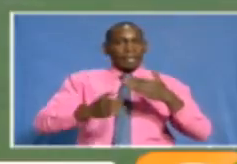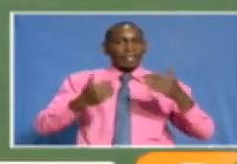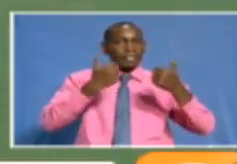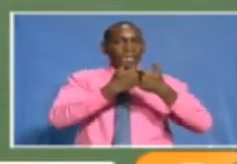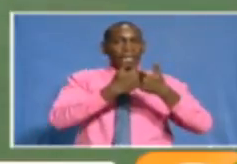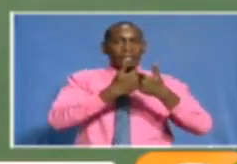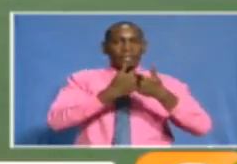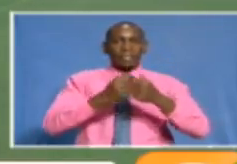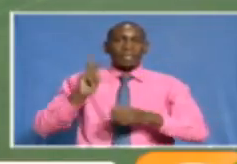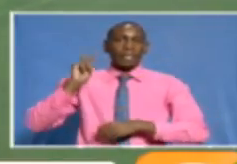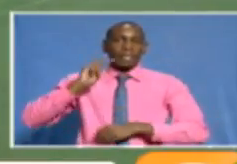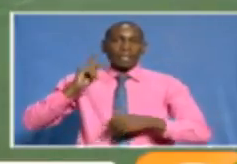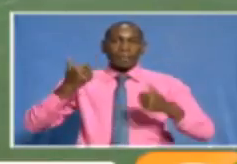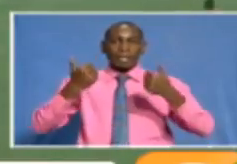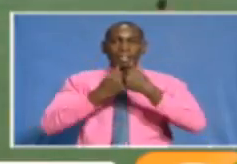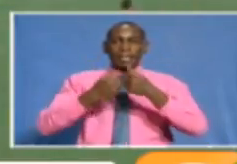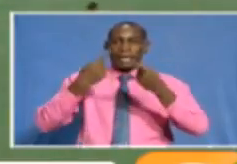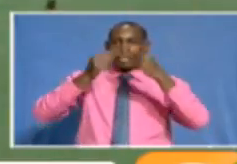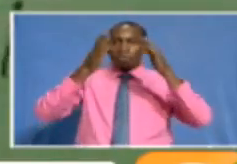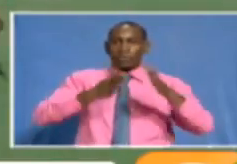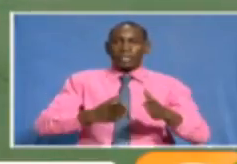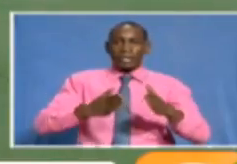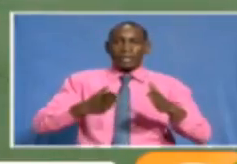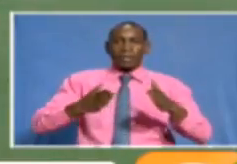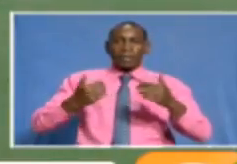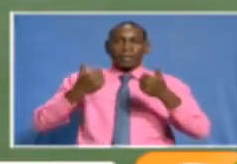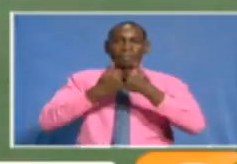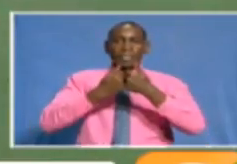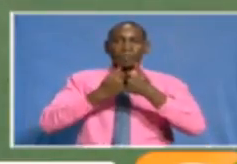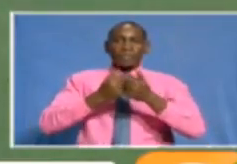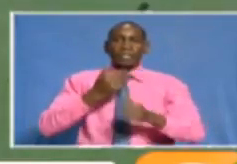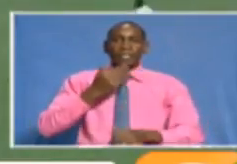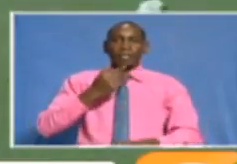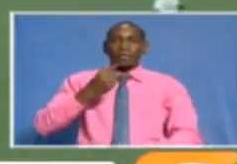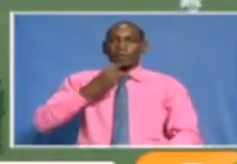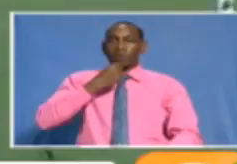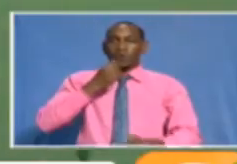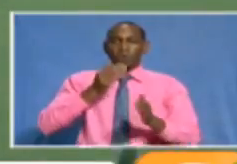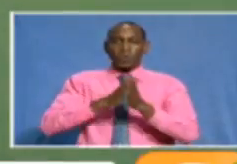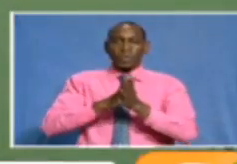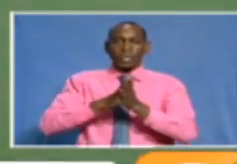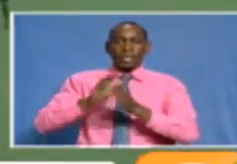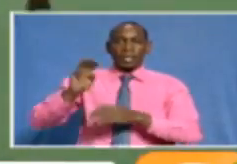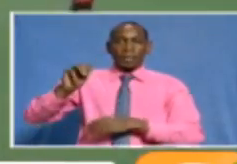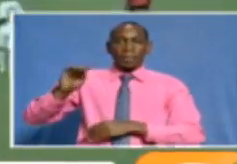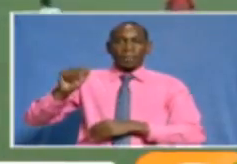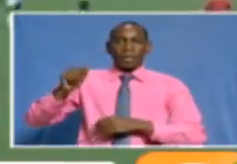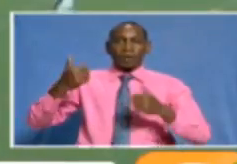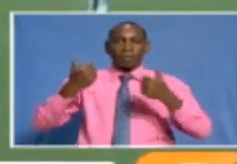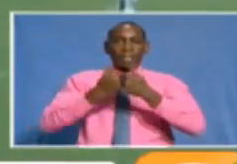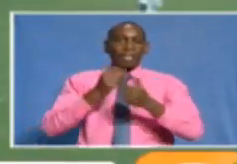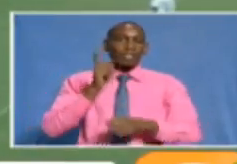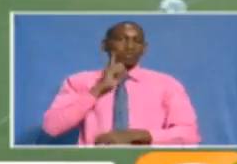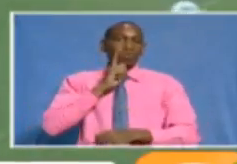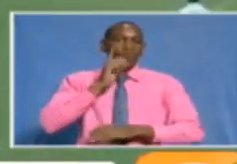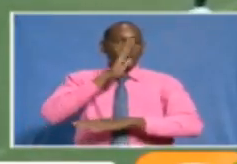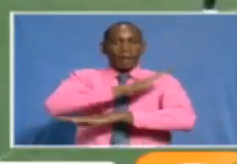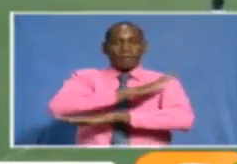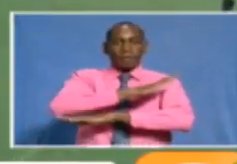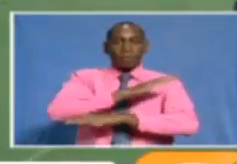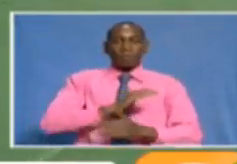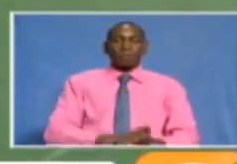match. Sharks will meet the winner of the match between Bao FC and Gor Mahia, who face off tomorrow in the afternoon.